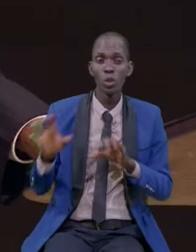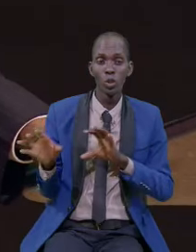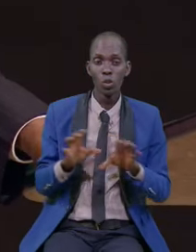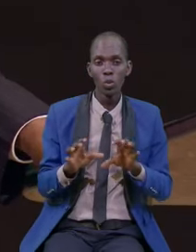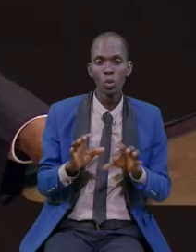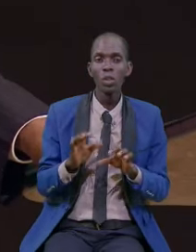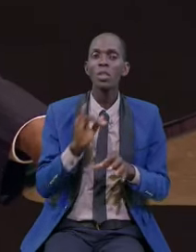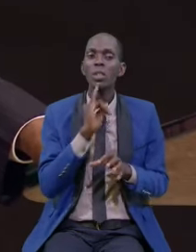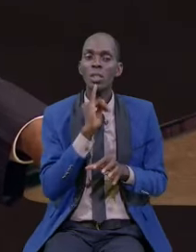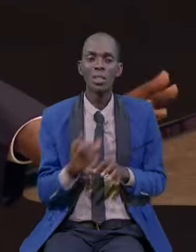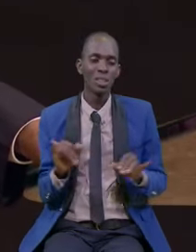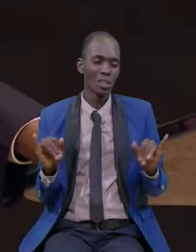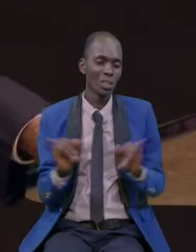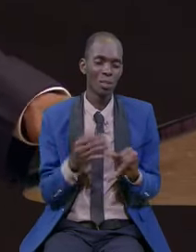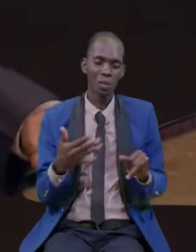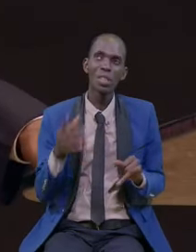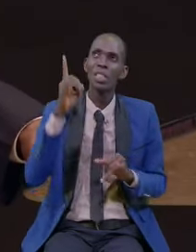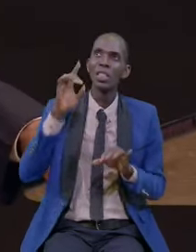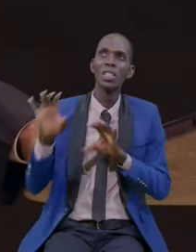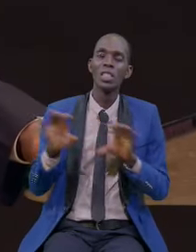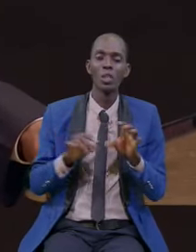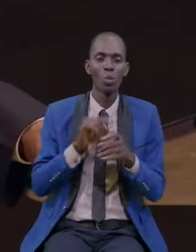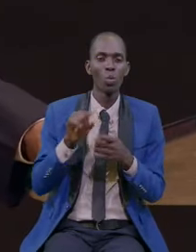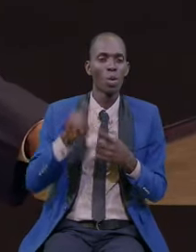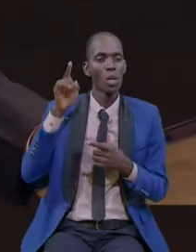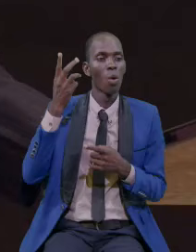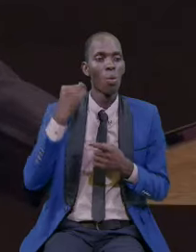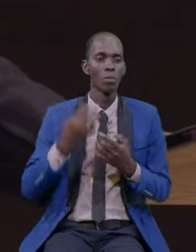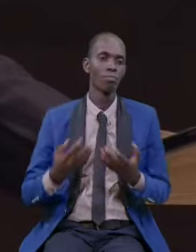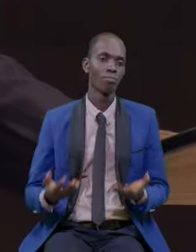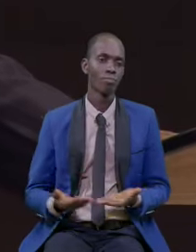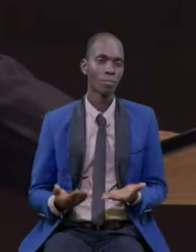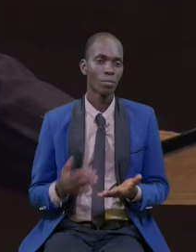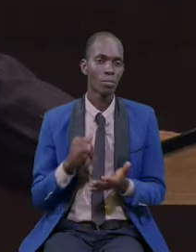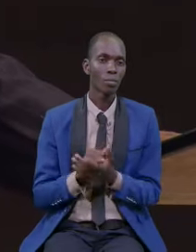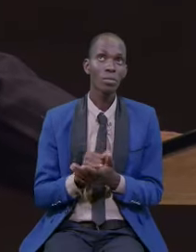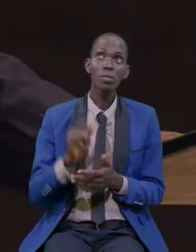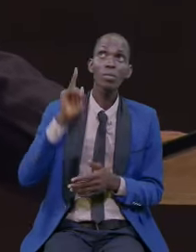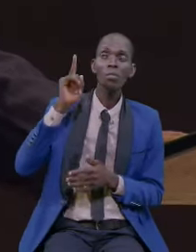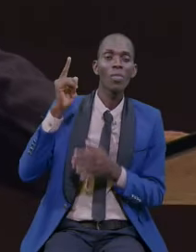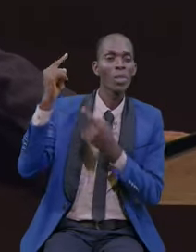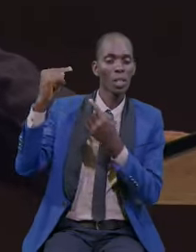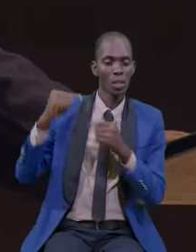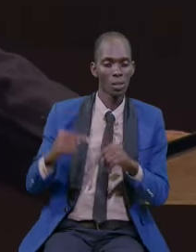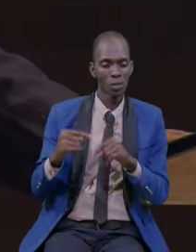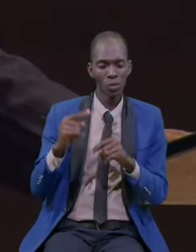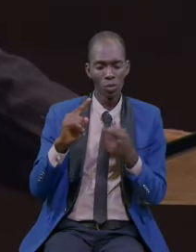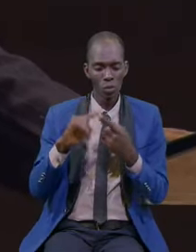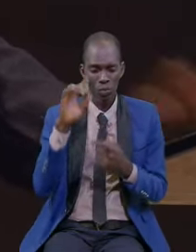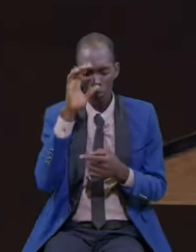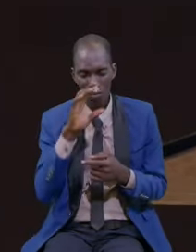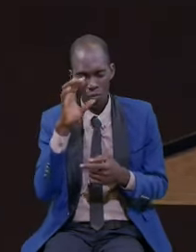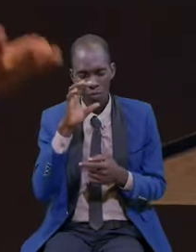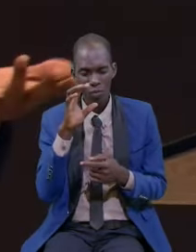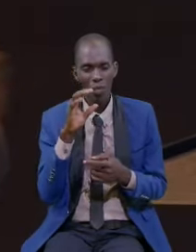is what he did when he was here, that he came to seek and to save that which